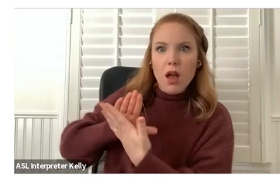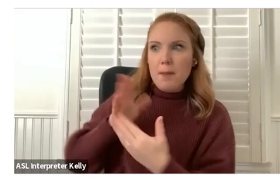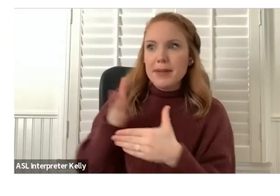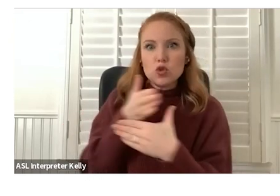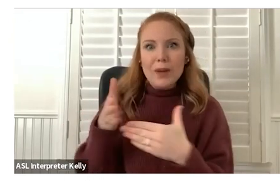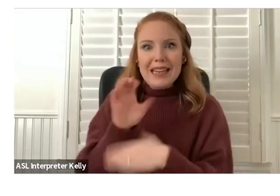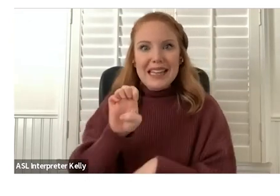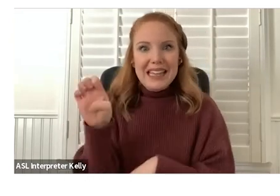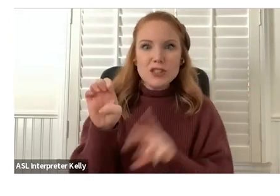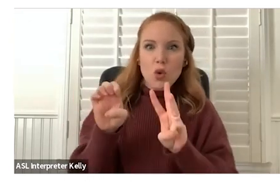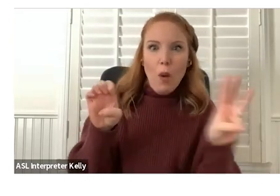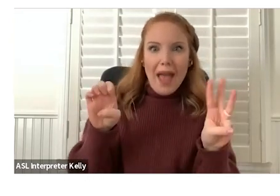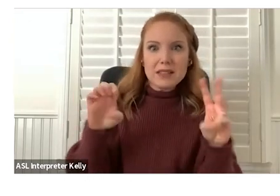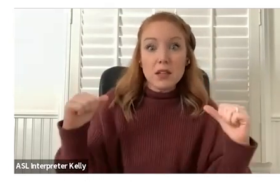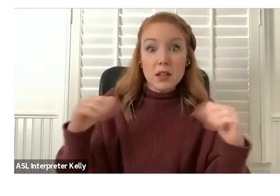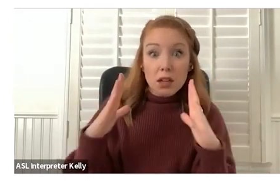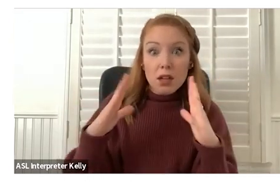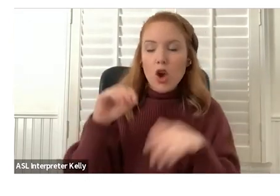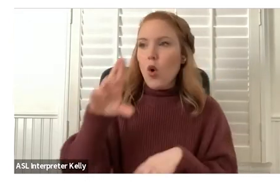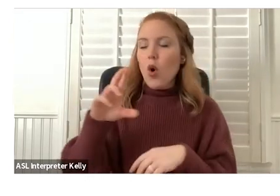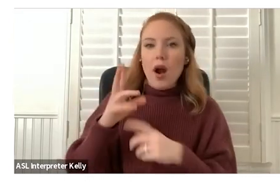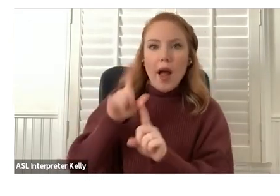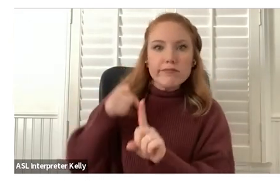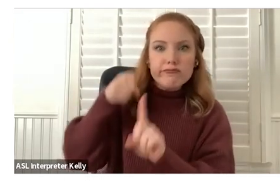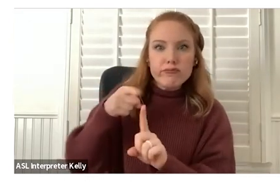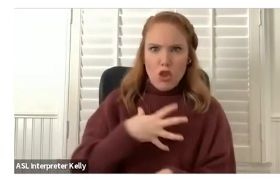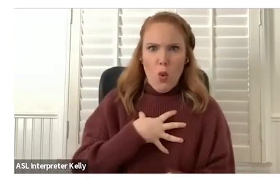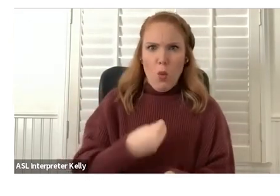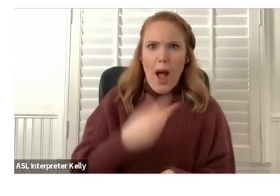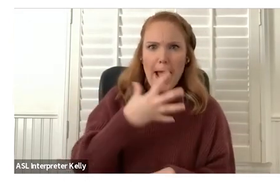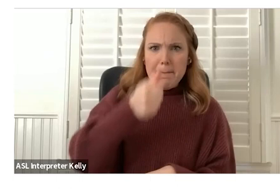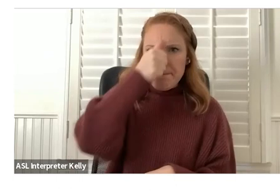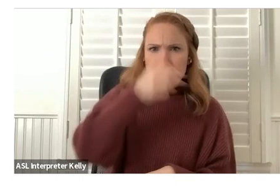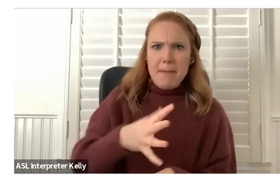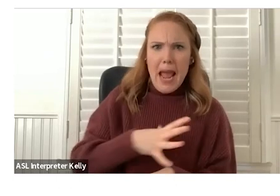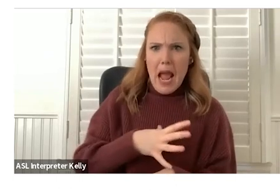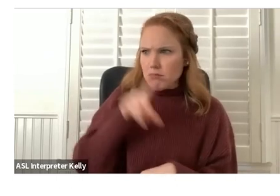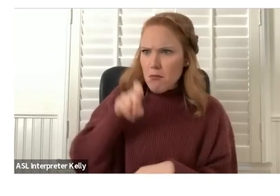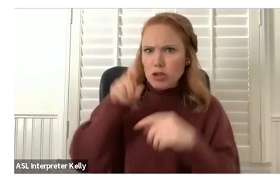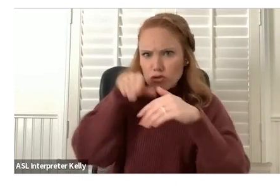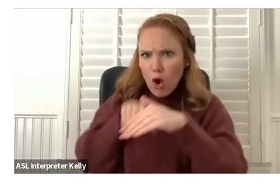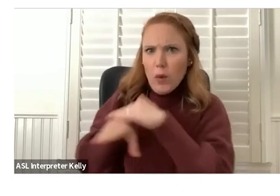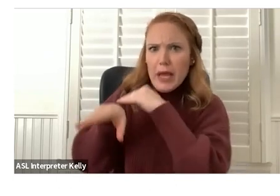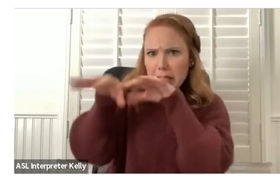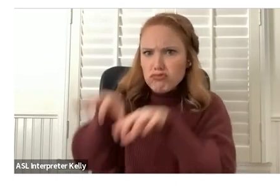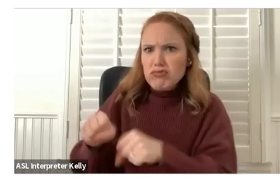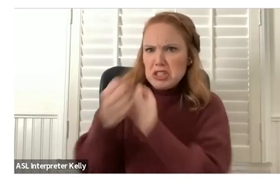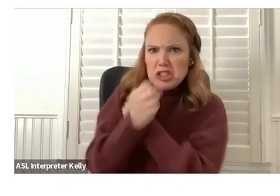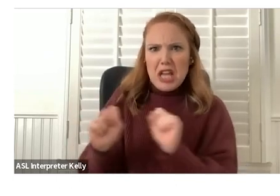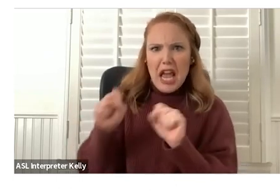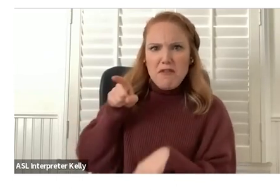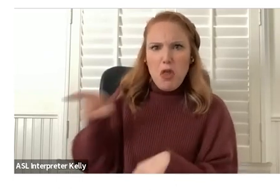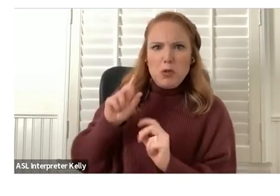with latent and manifest, in which we interact with Orientalism generally. So we want to think about latent Orientalism as a thing that we see today